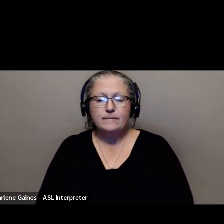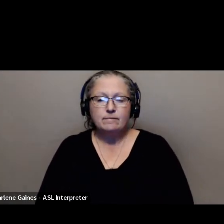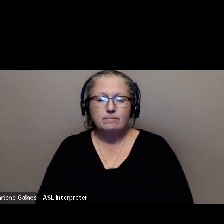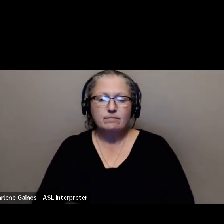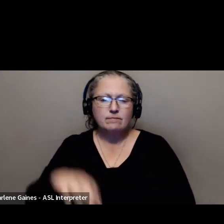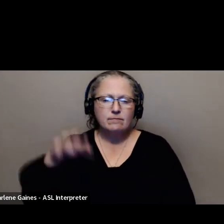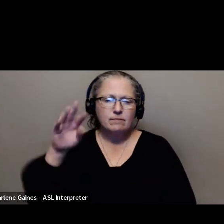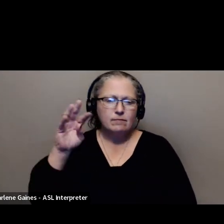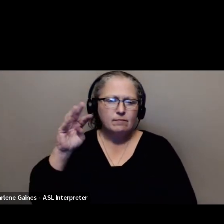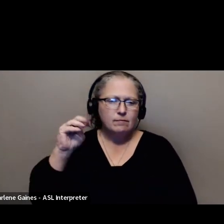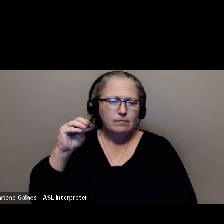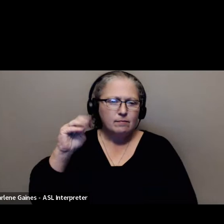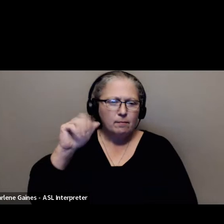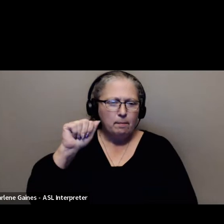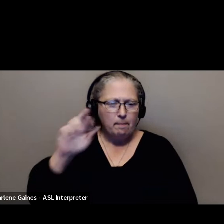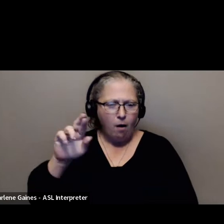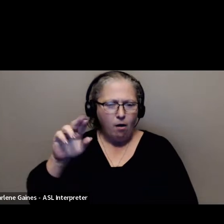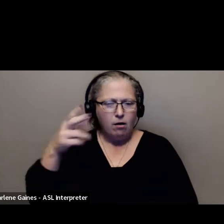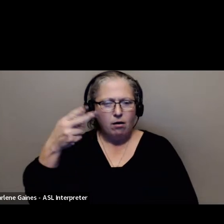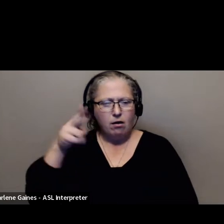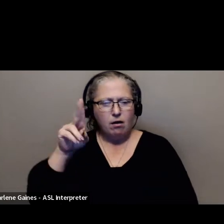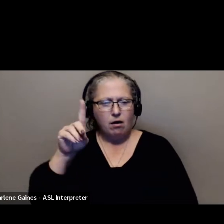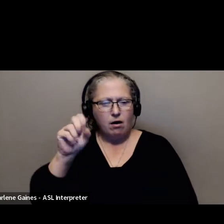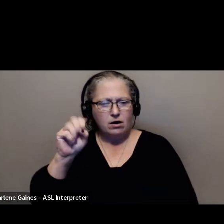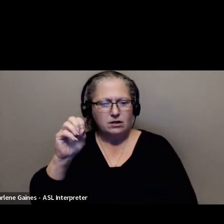Mar Hudson.